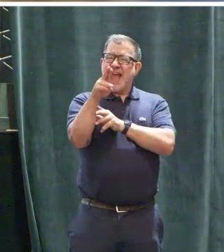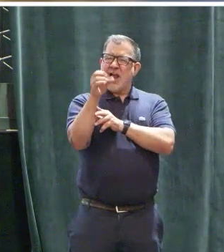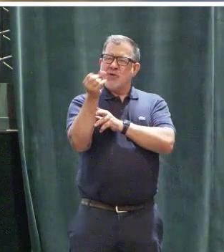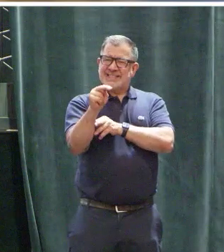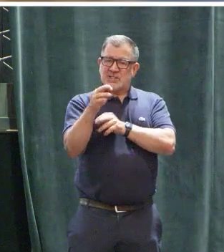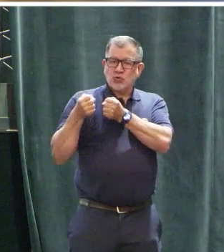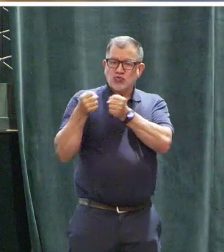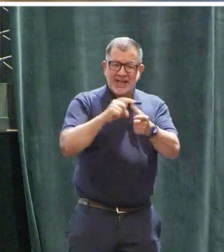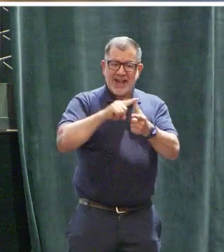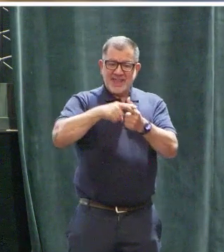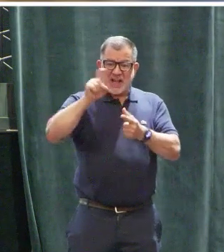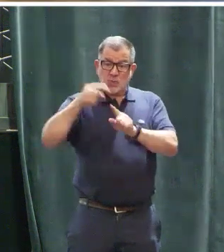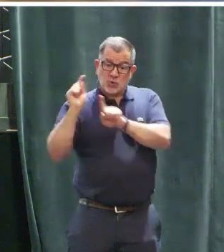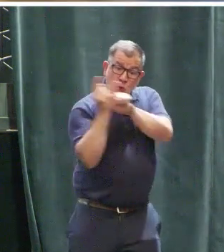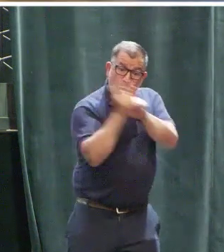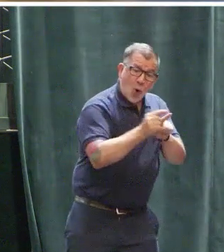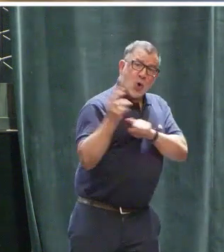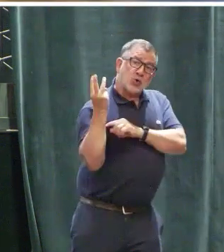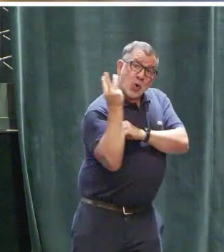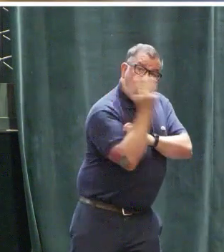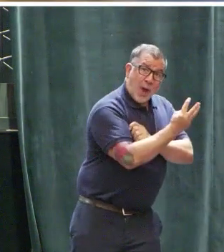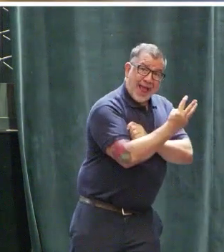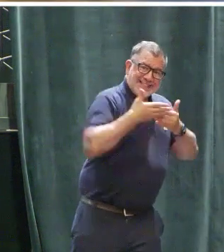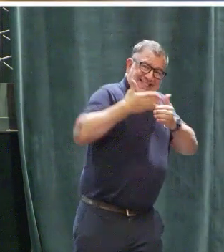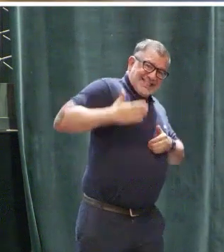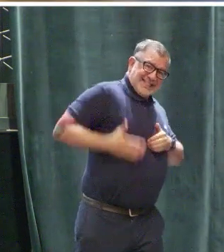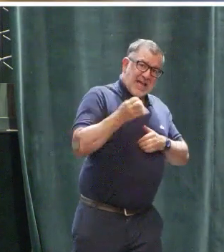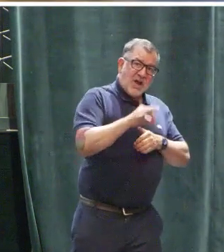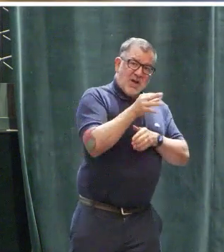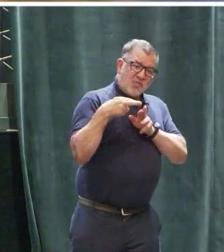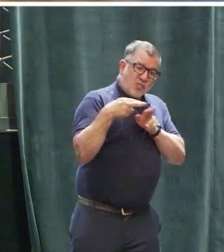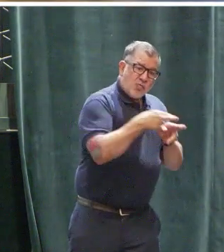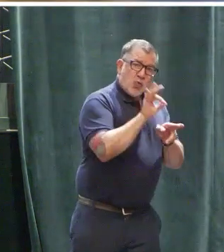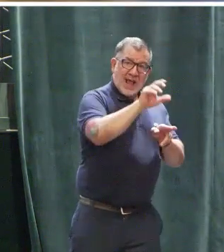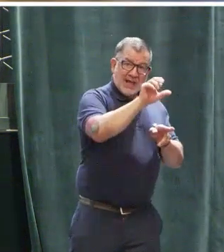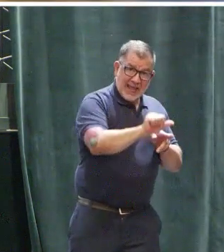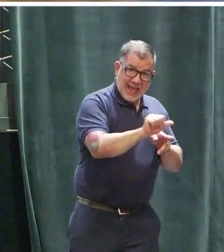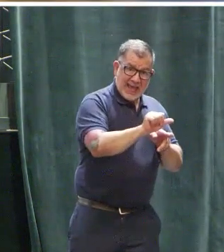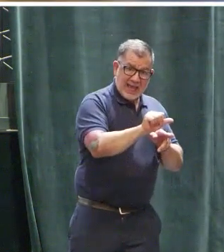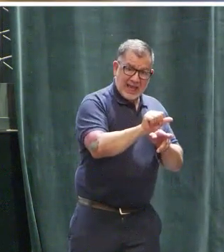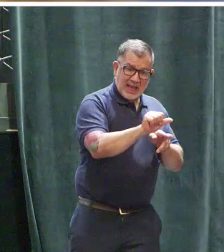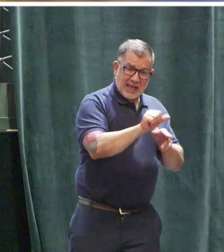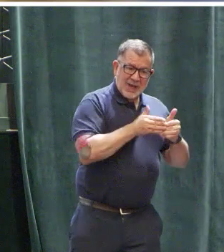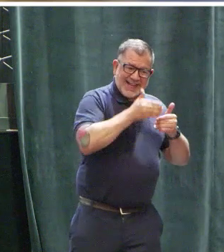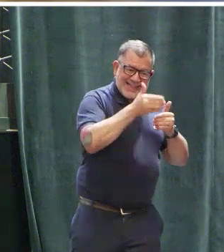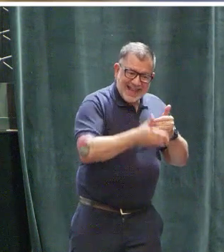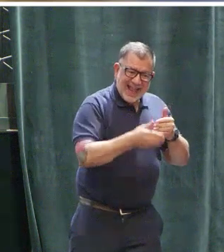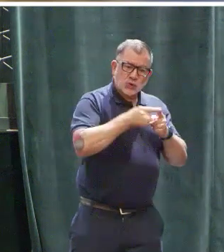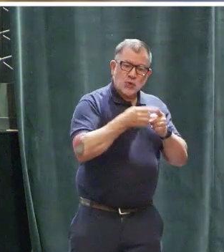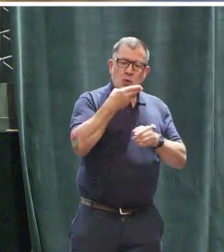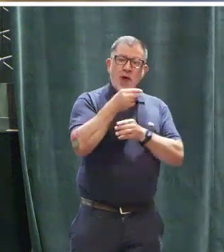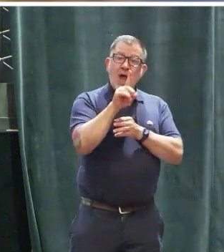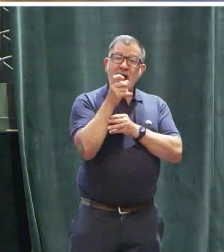the west side of Route 9A alongside the bikeway walkway and next to Hudson River